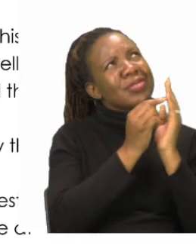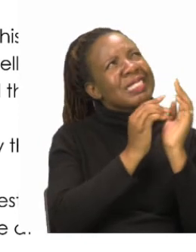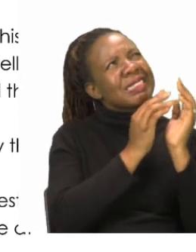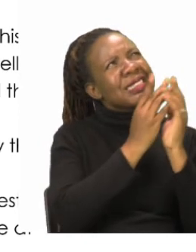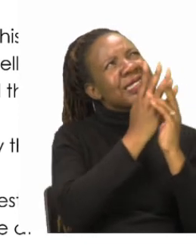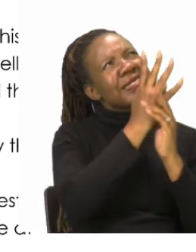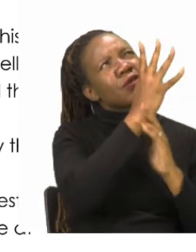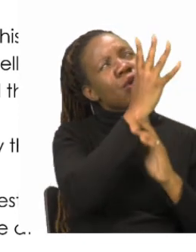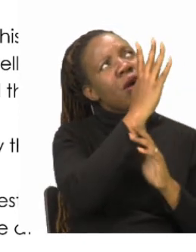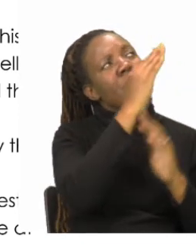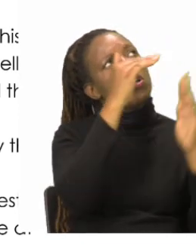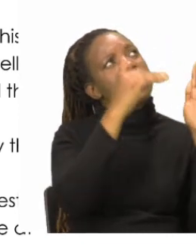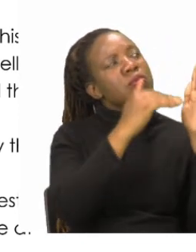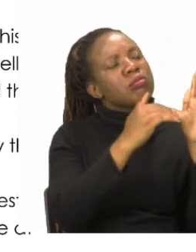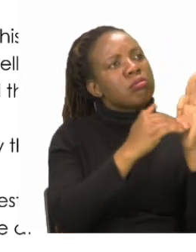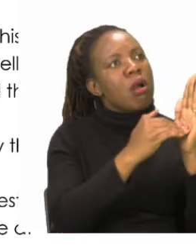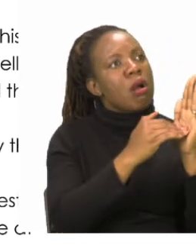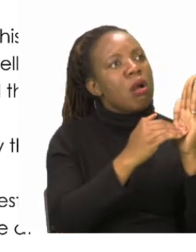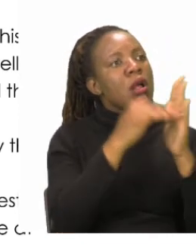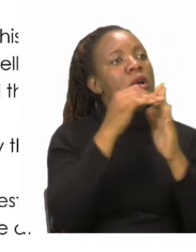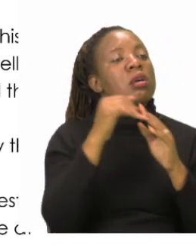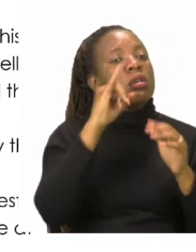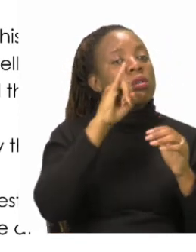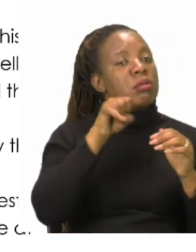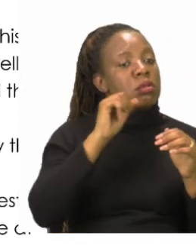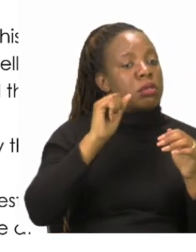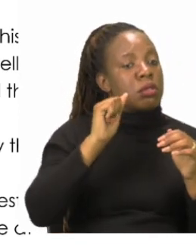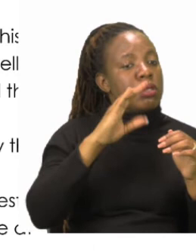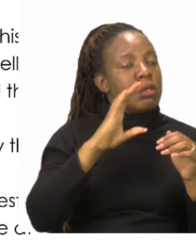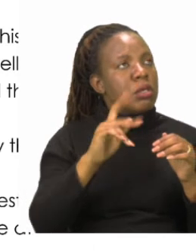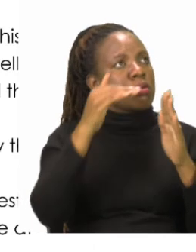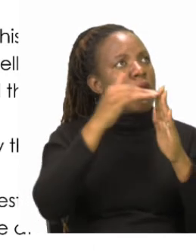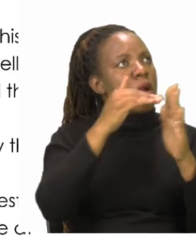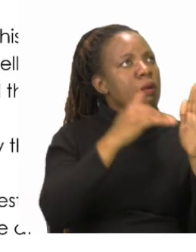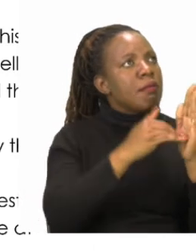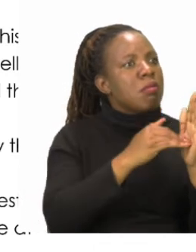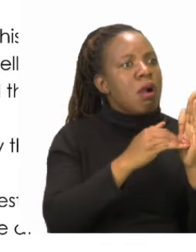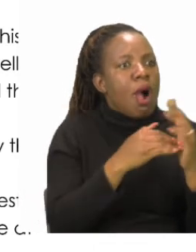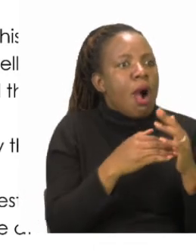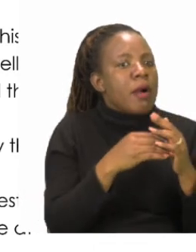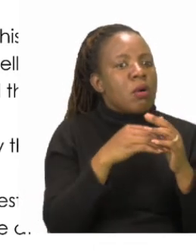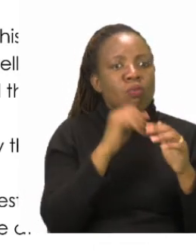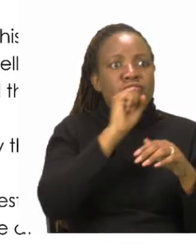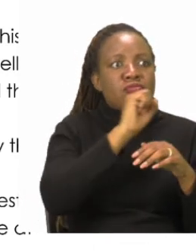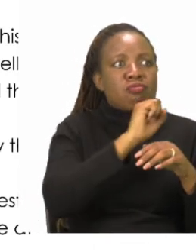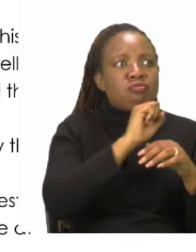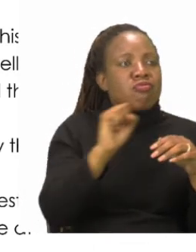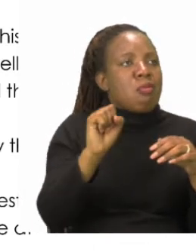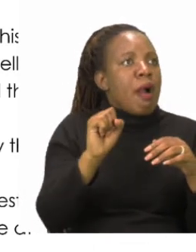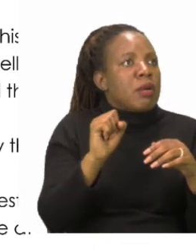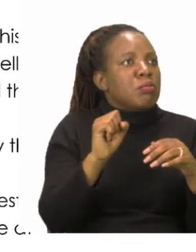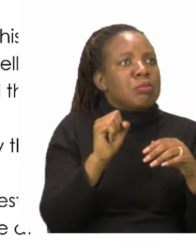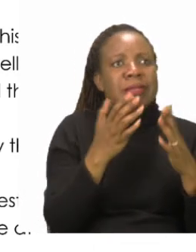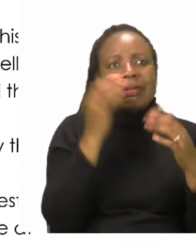a strange land with a large castle at the distance. Jack slowly entered the